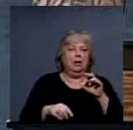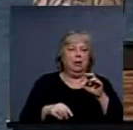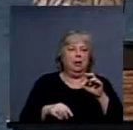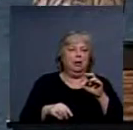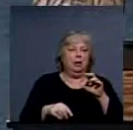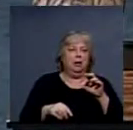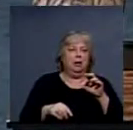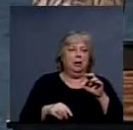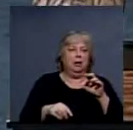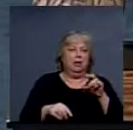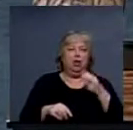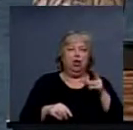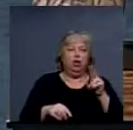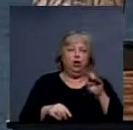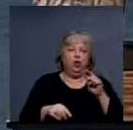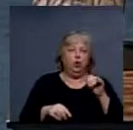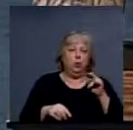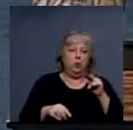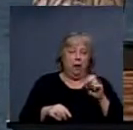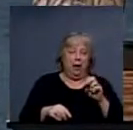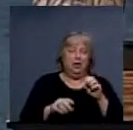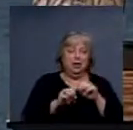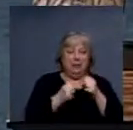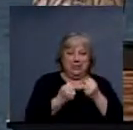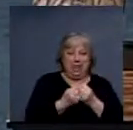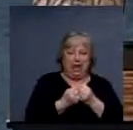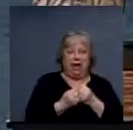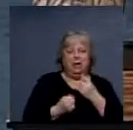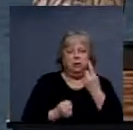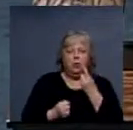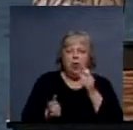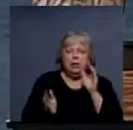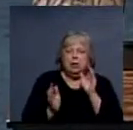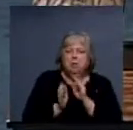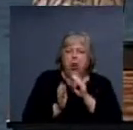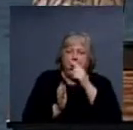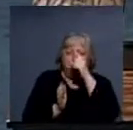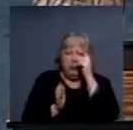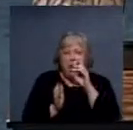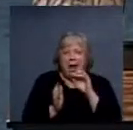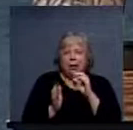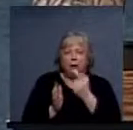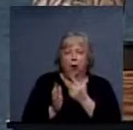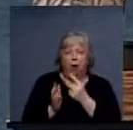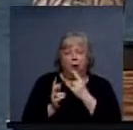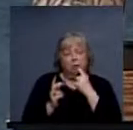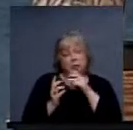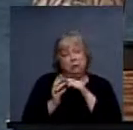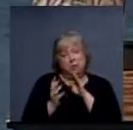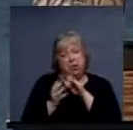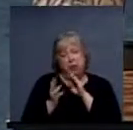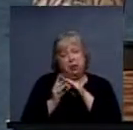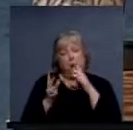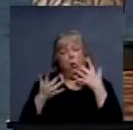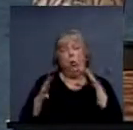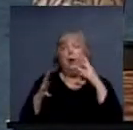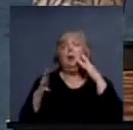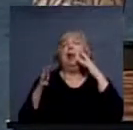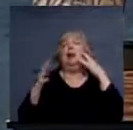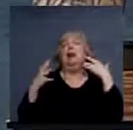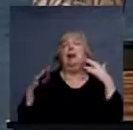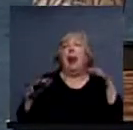decibels, just that one dog. Yes. I mean, that dog had it going on, basically. And that may be the dog you're thinking about. Somebody may have adopted him. Just